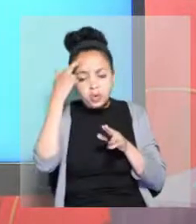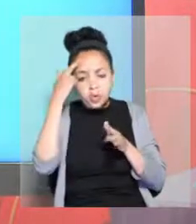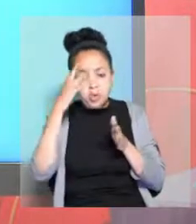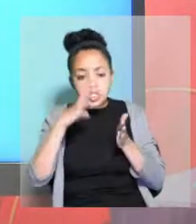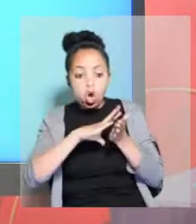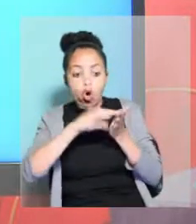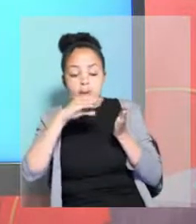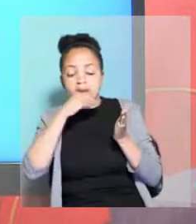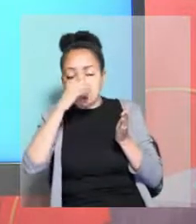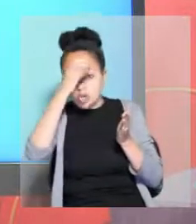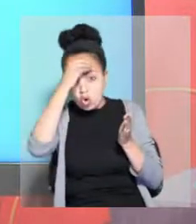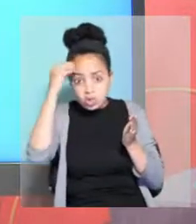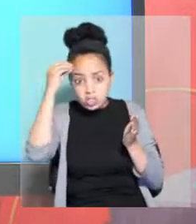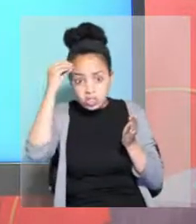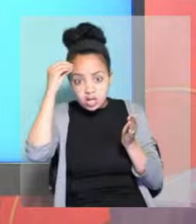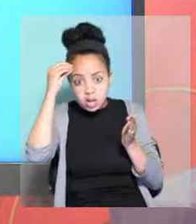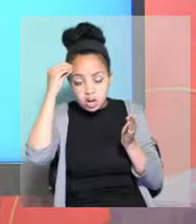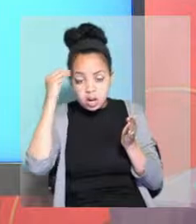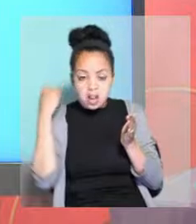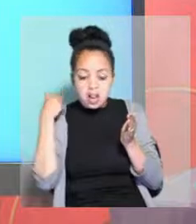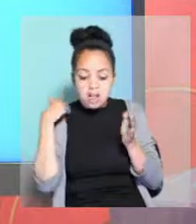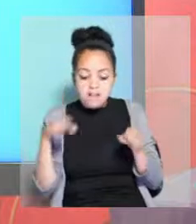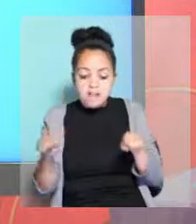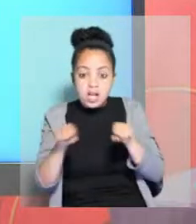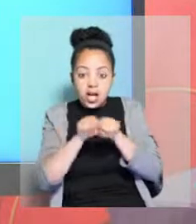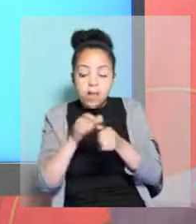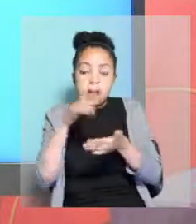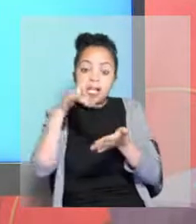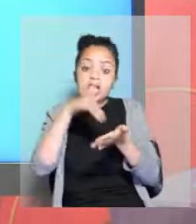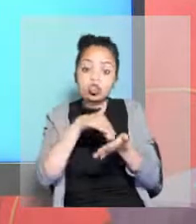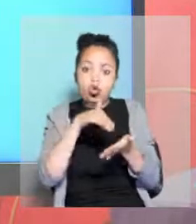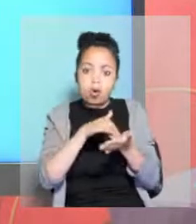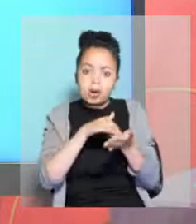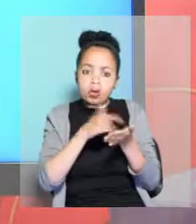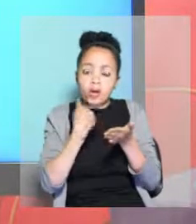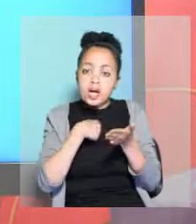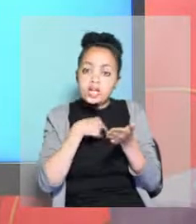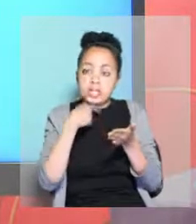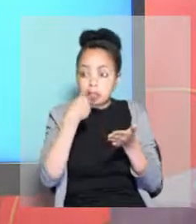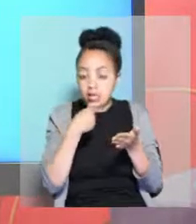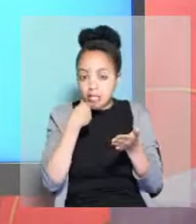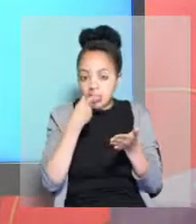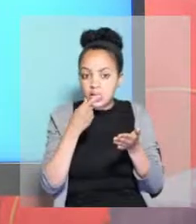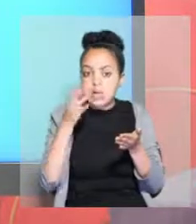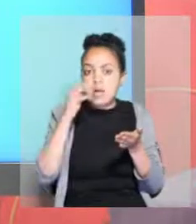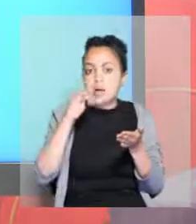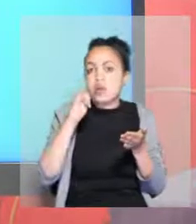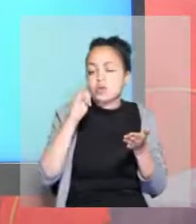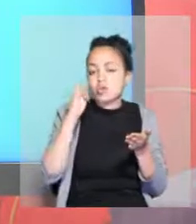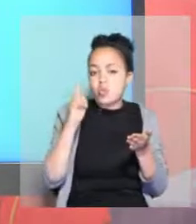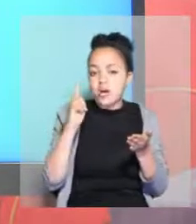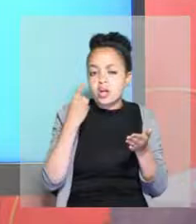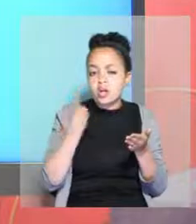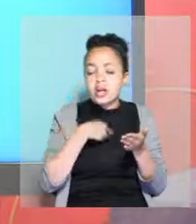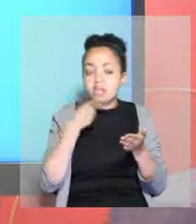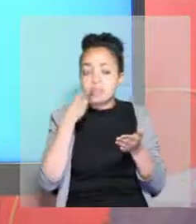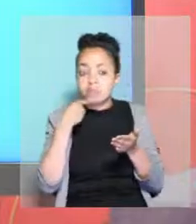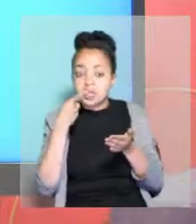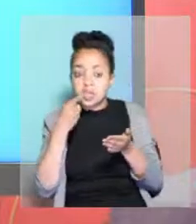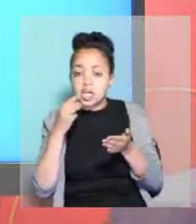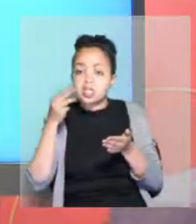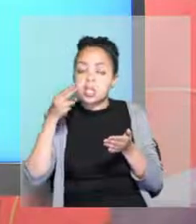the original become held together by centromer. When we are speaking about meiosis 1, we are speaking about